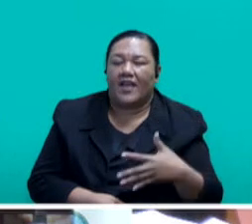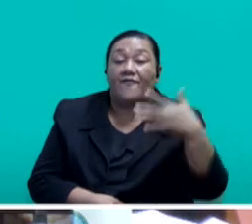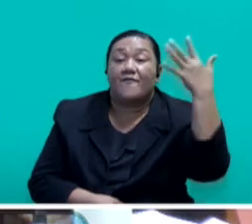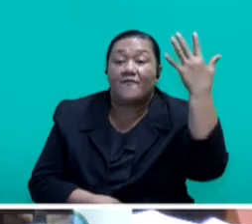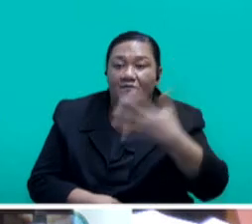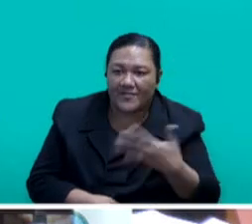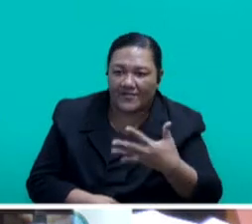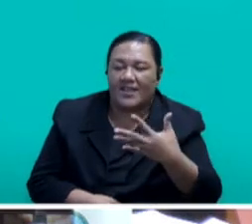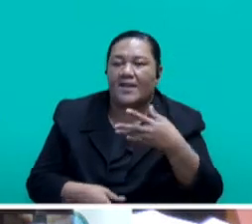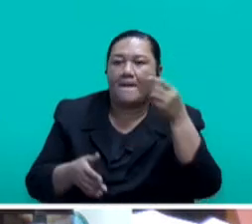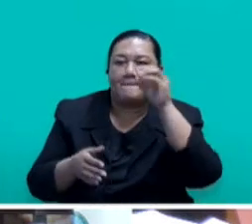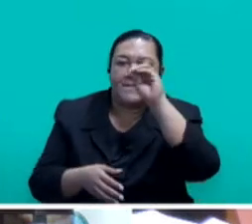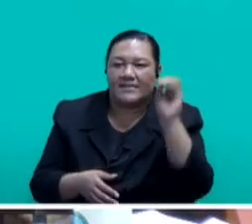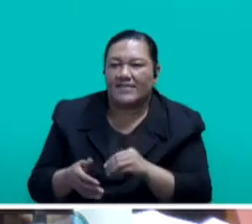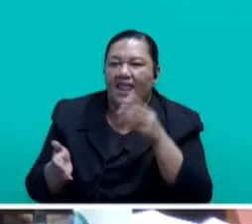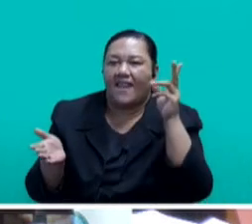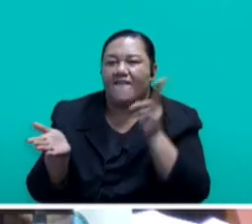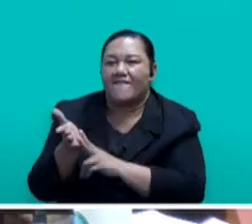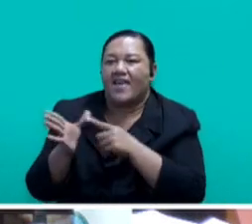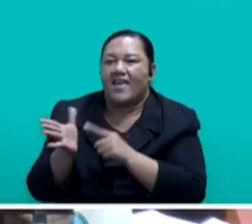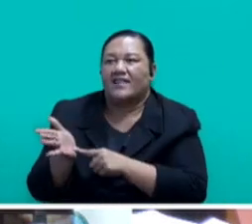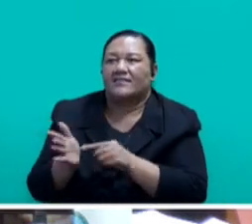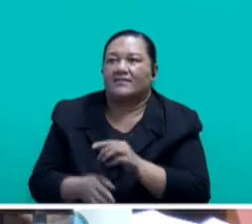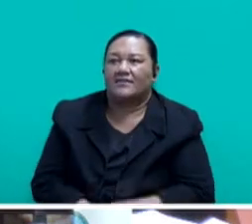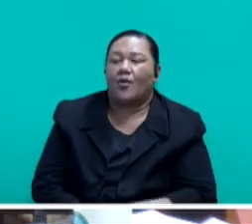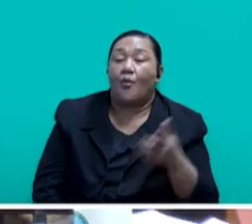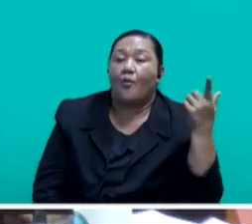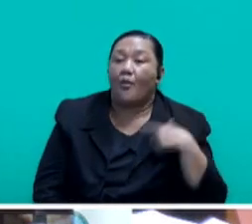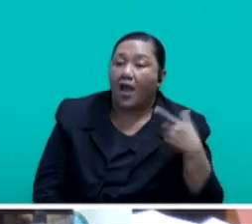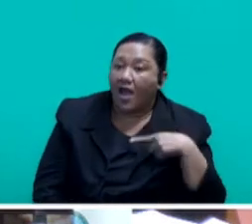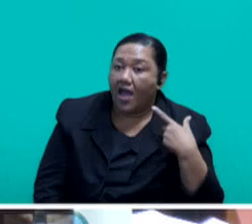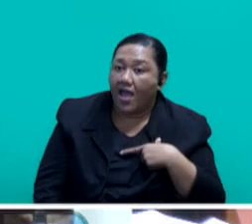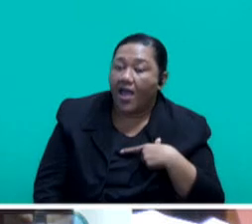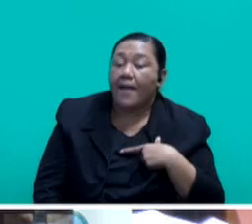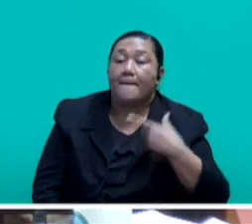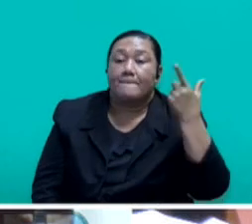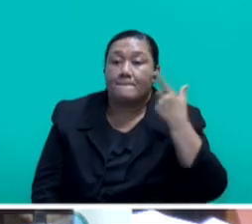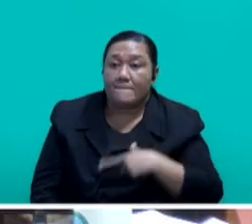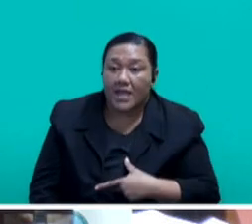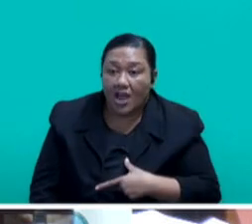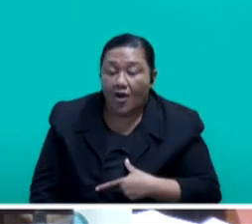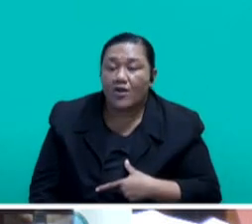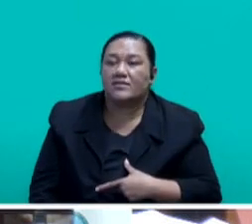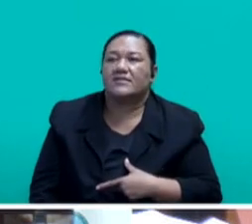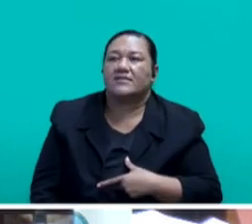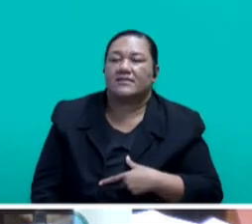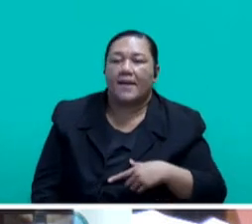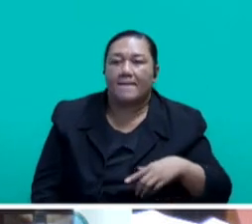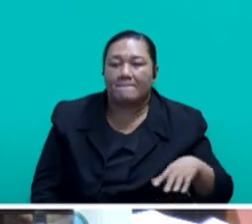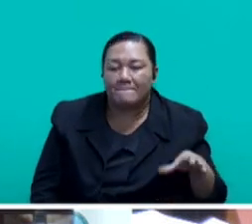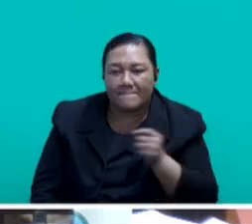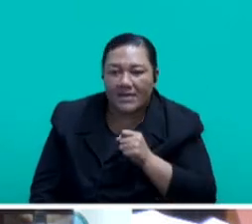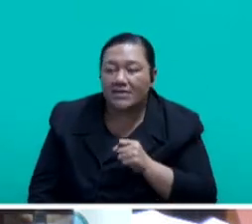15% VAT. Why? Why? It was necessary to do so at that time